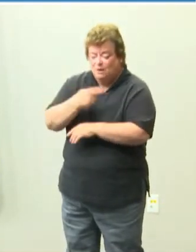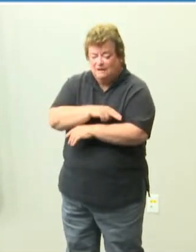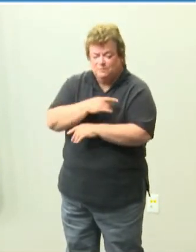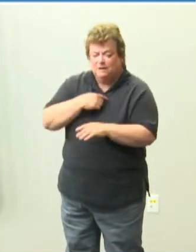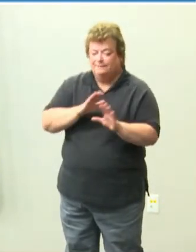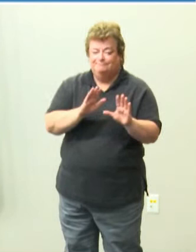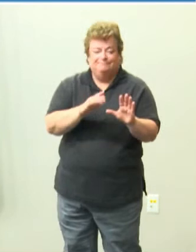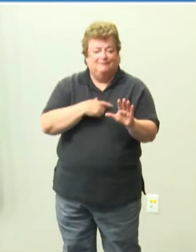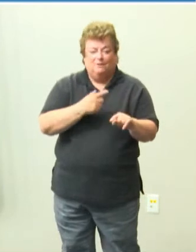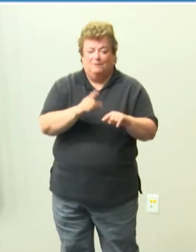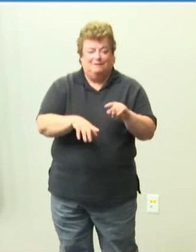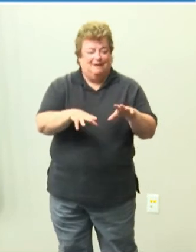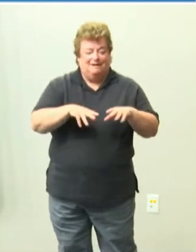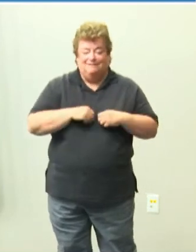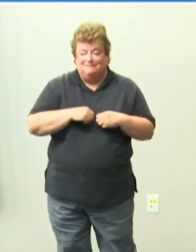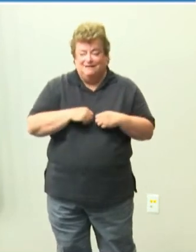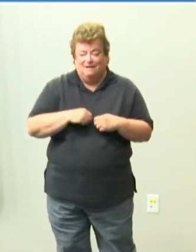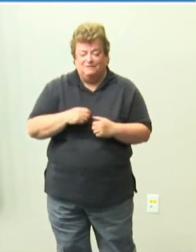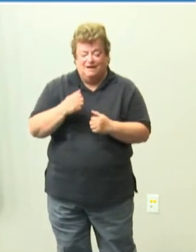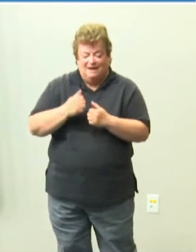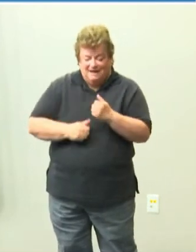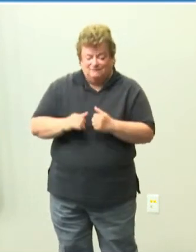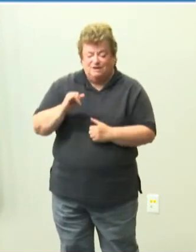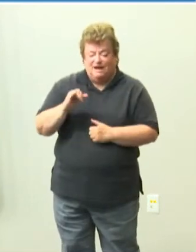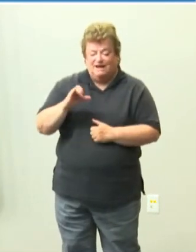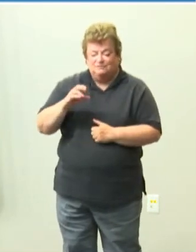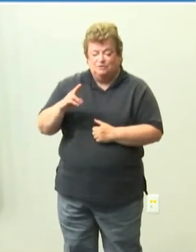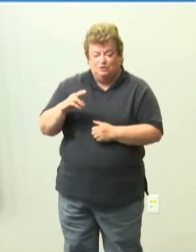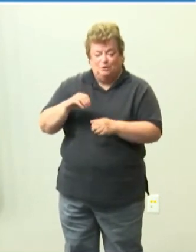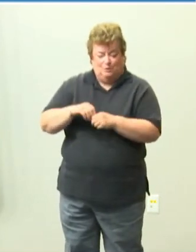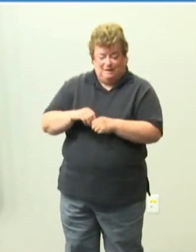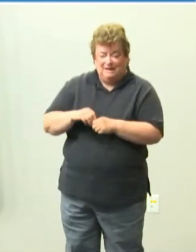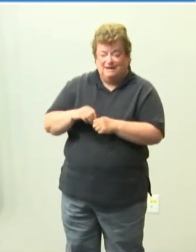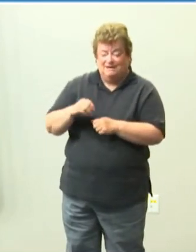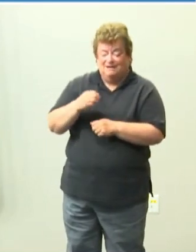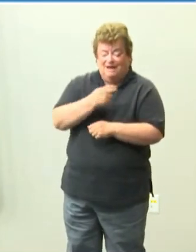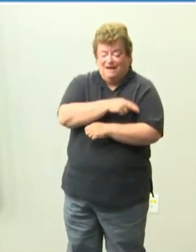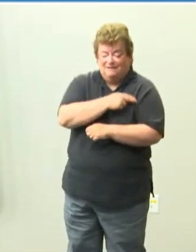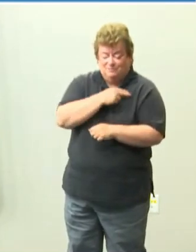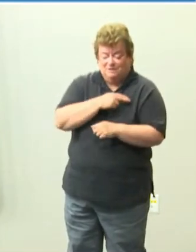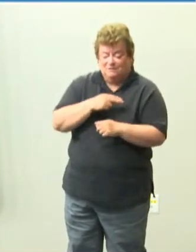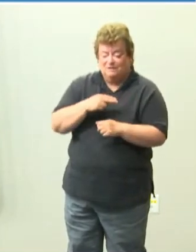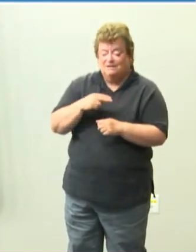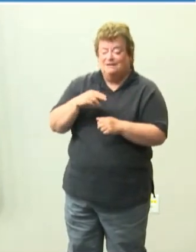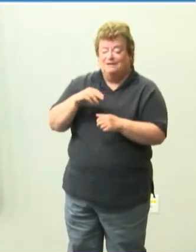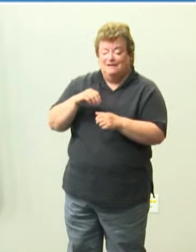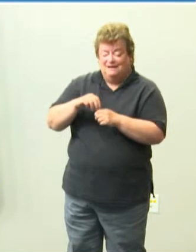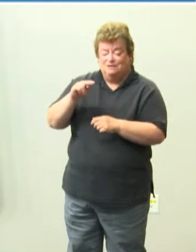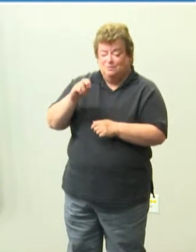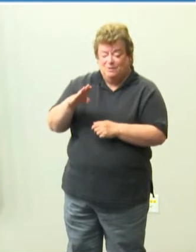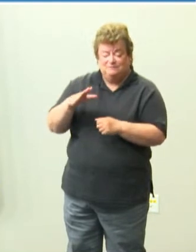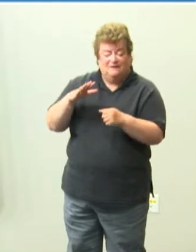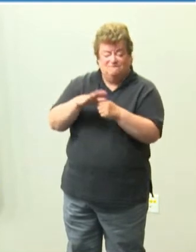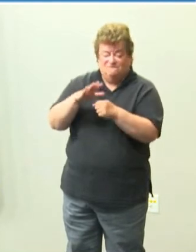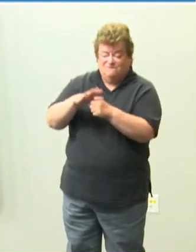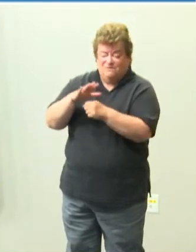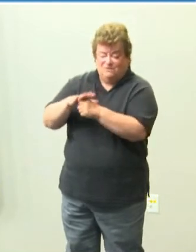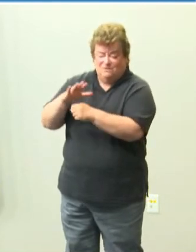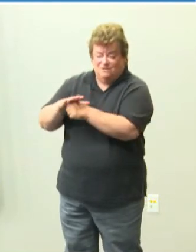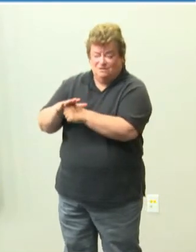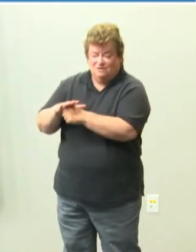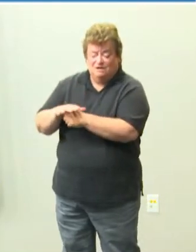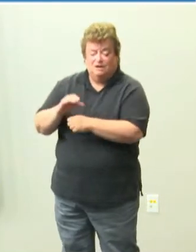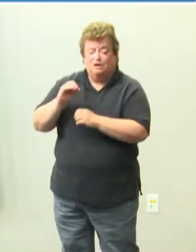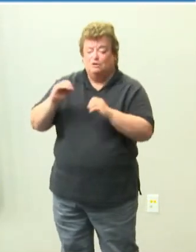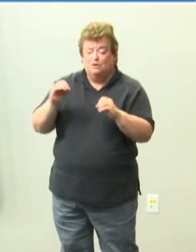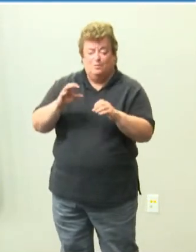later, it was every ICU at a major hospital in Nebraska. Every ICU bed was full. Nobody could take him, and that patient